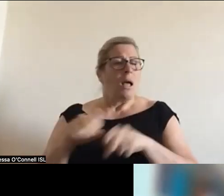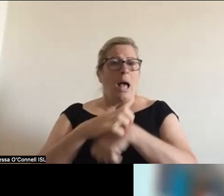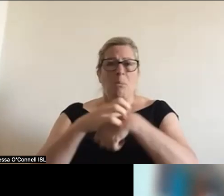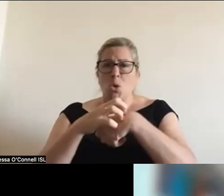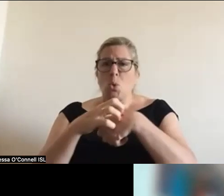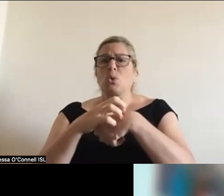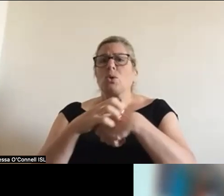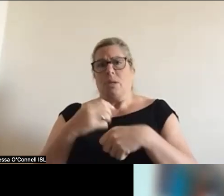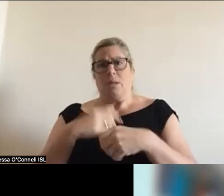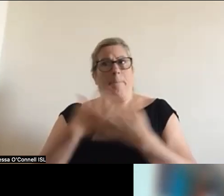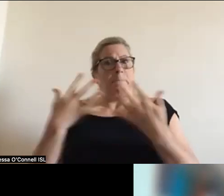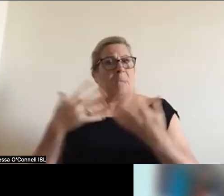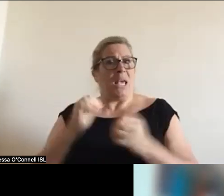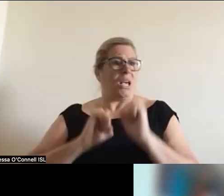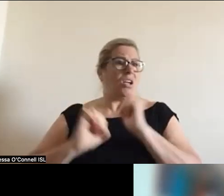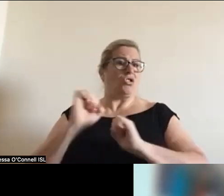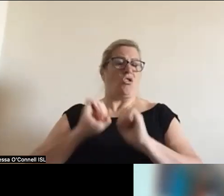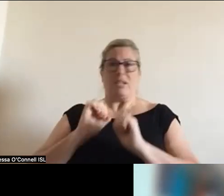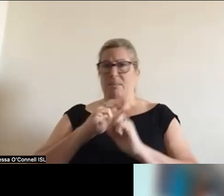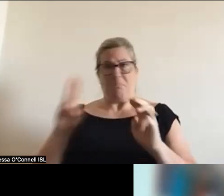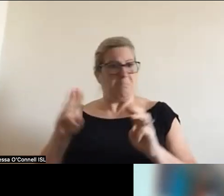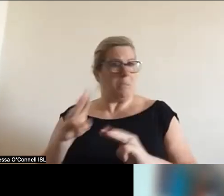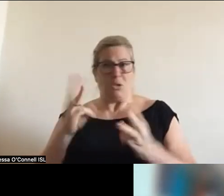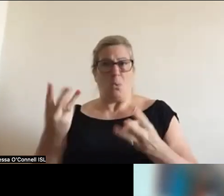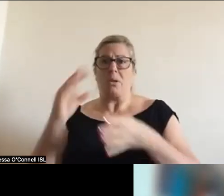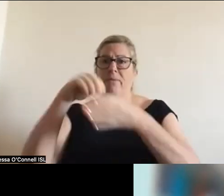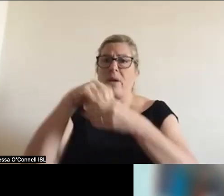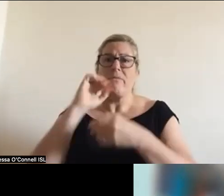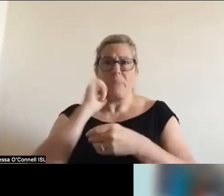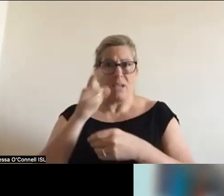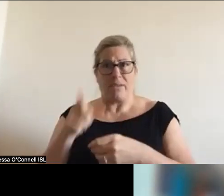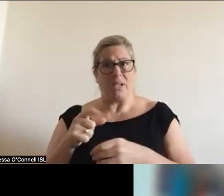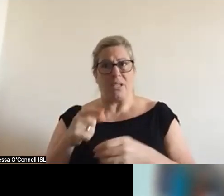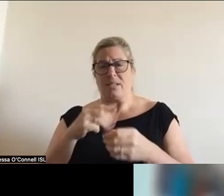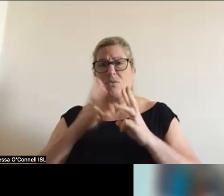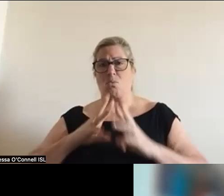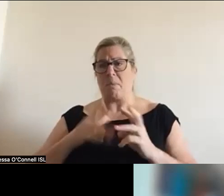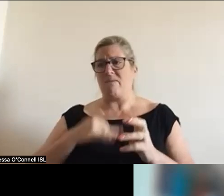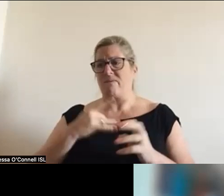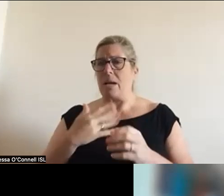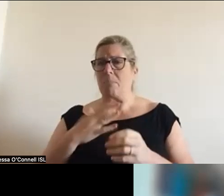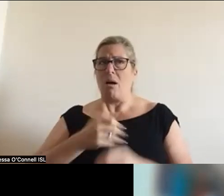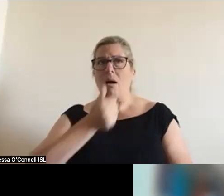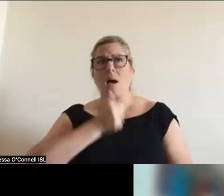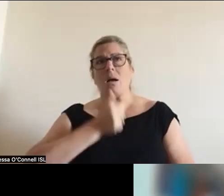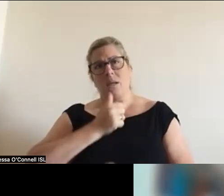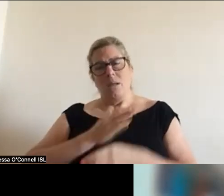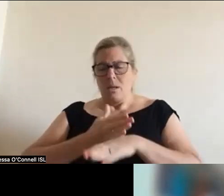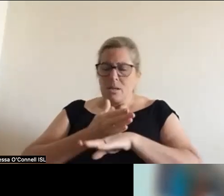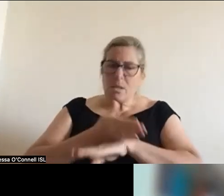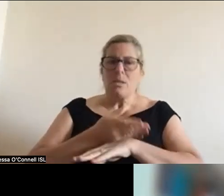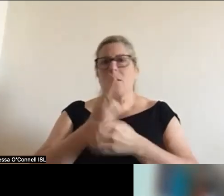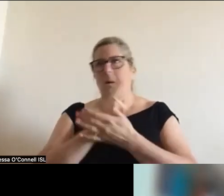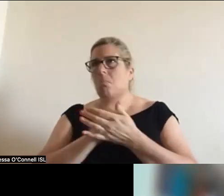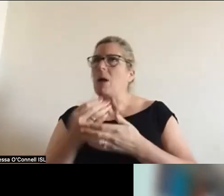deterrent. It isn't addressed enough. Women feel like they need to be resilient and just take this. It's kind of par for the course. And Aoife, you